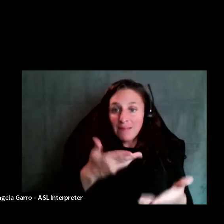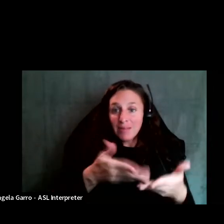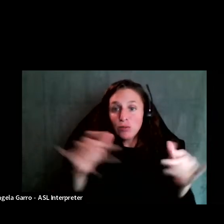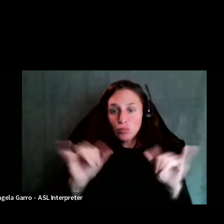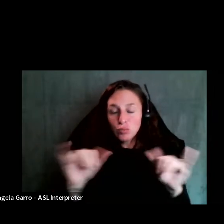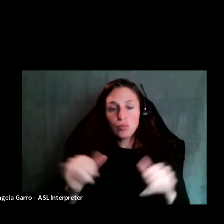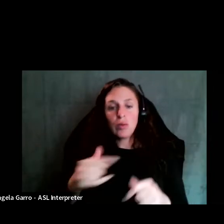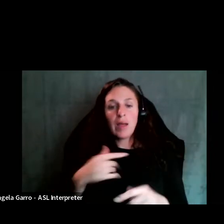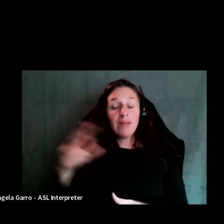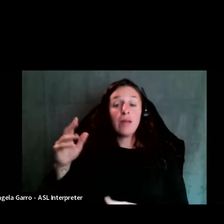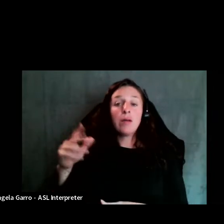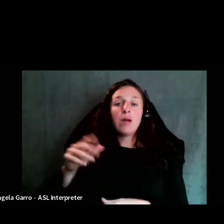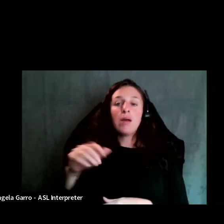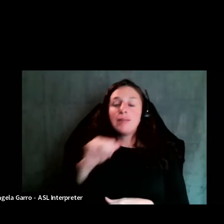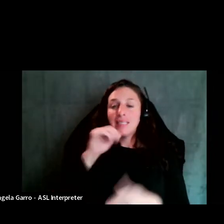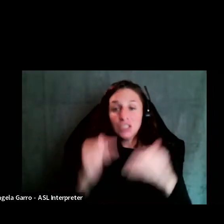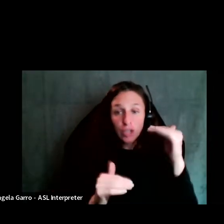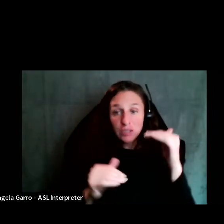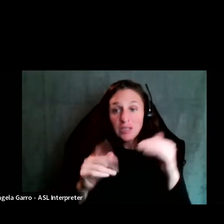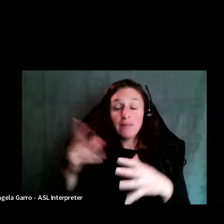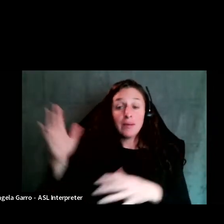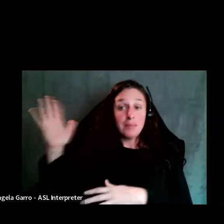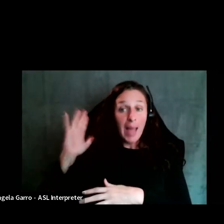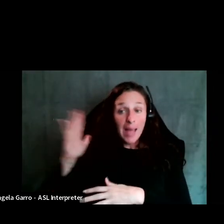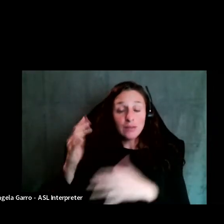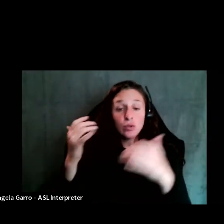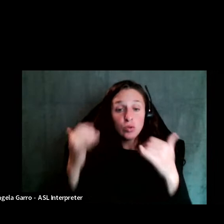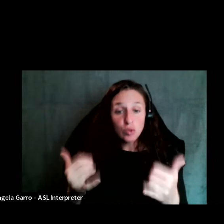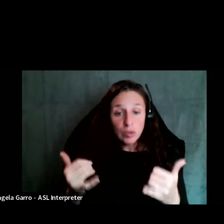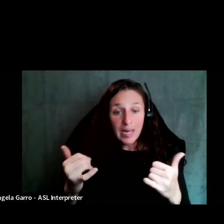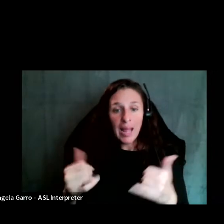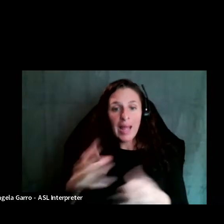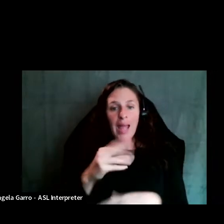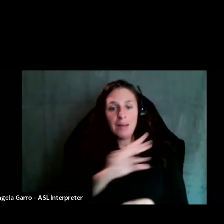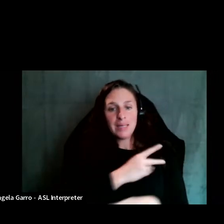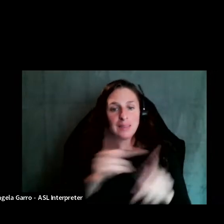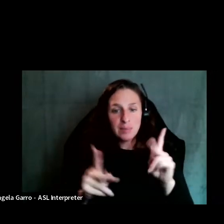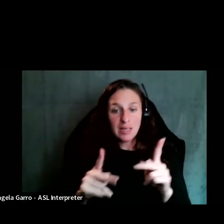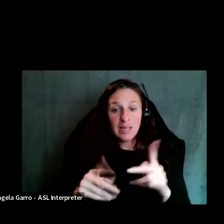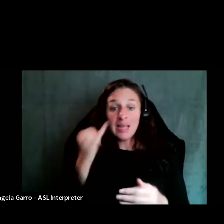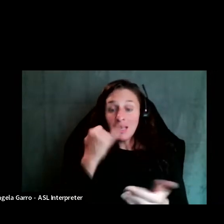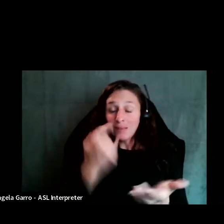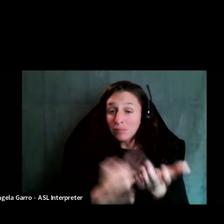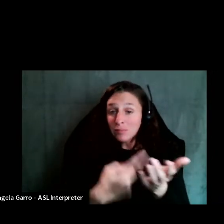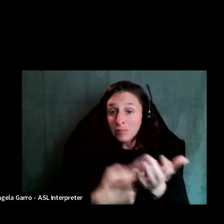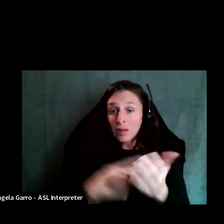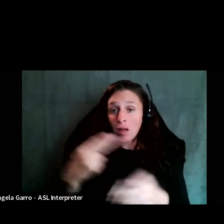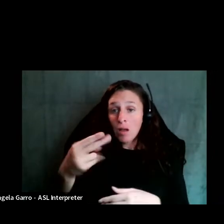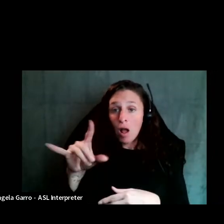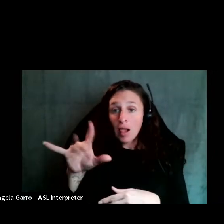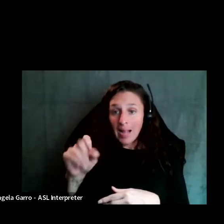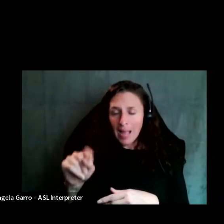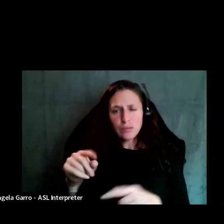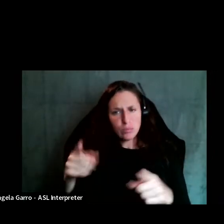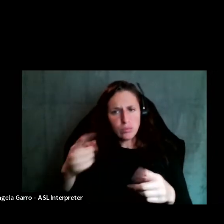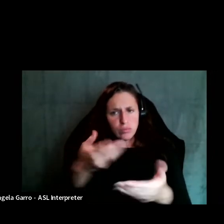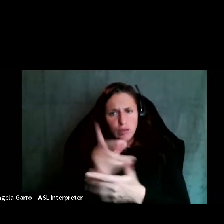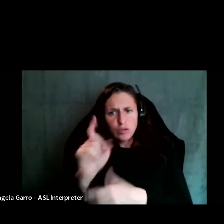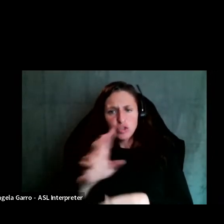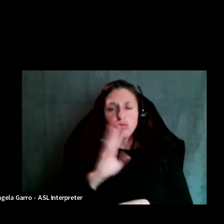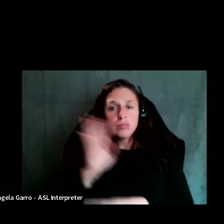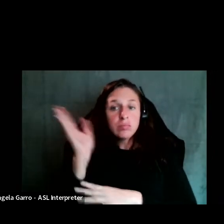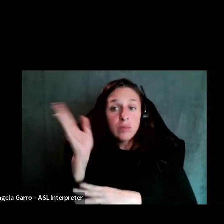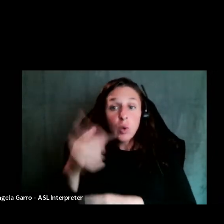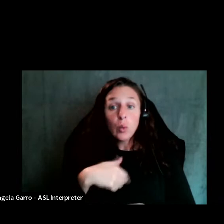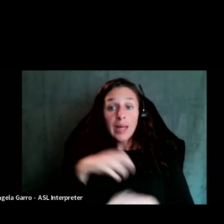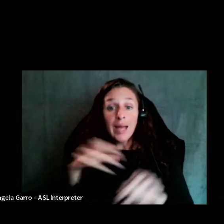past and of today of the Palestinian people. If our education includes discussing the Holocaust, as it rightfully should, and we educate